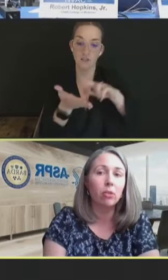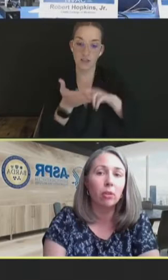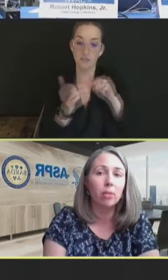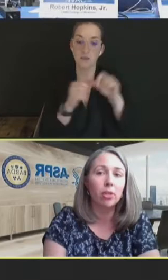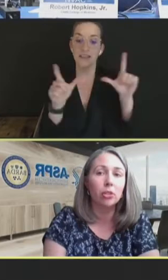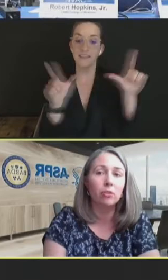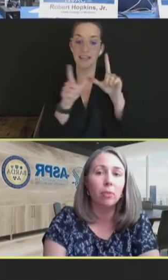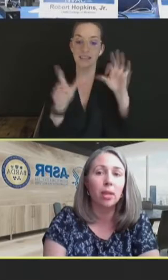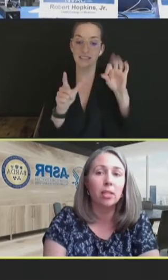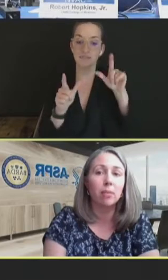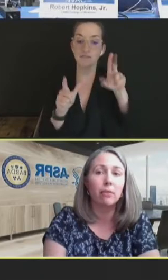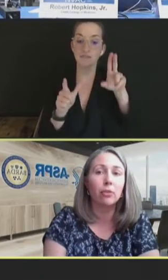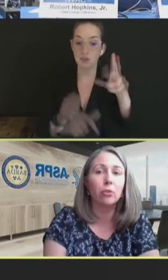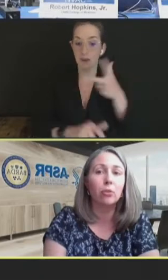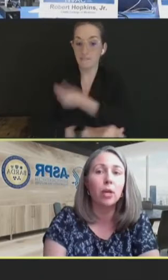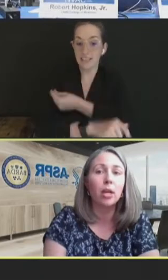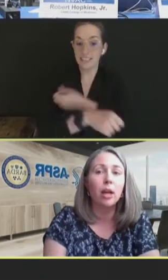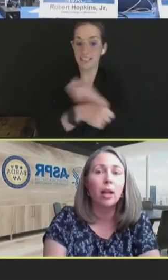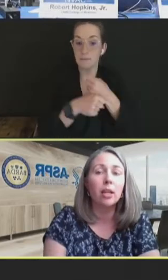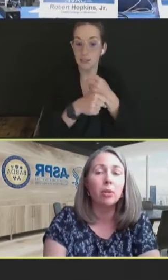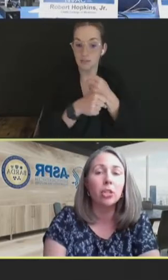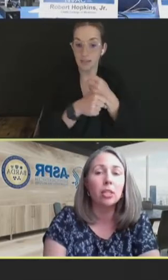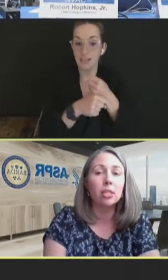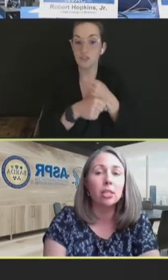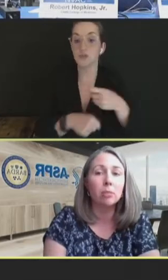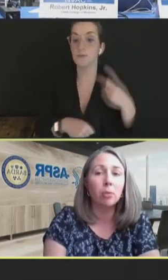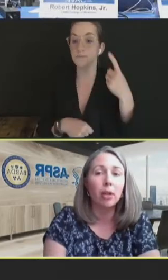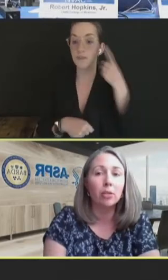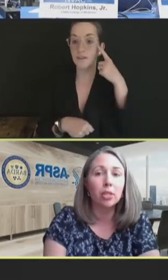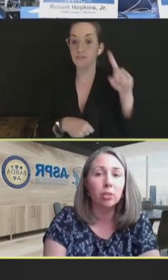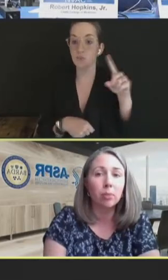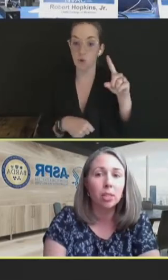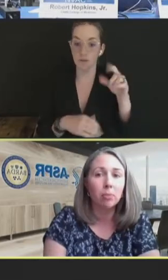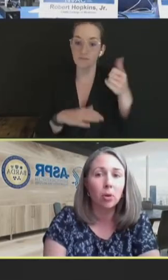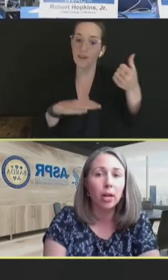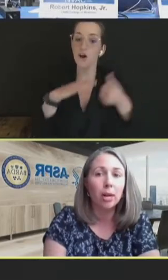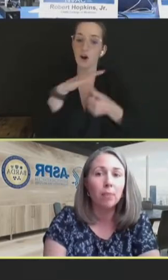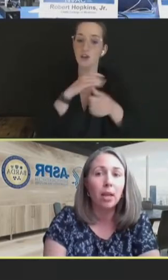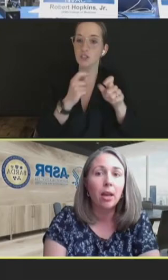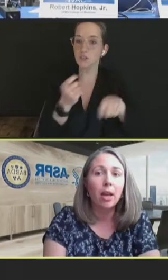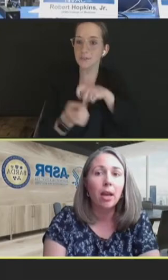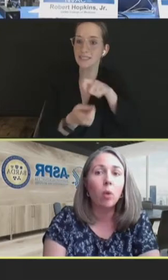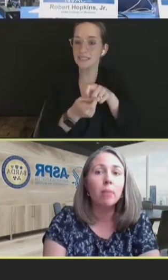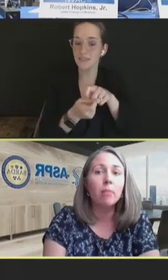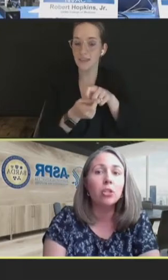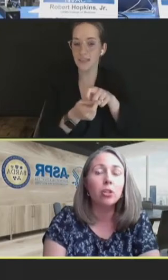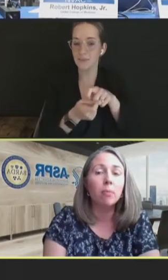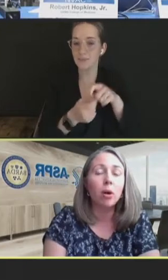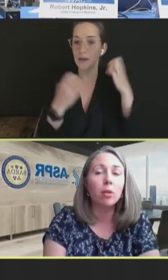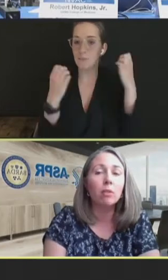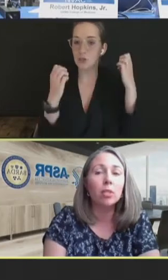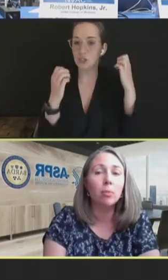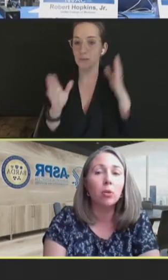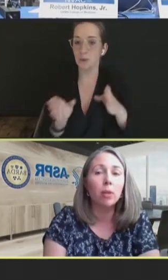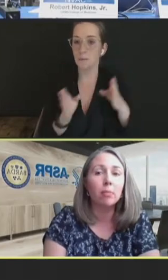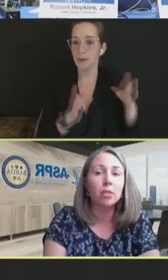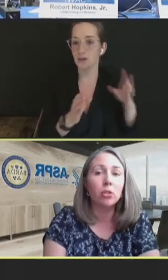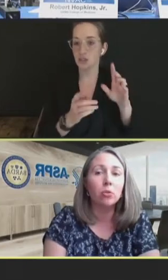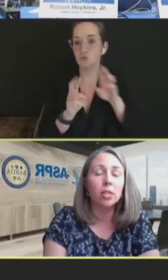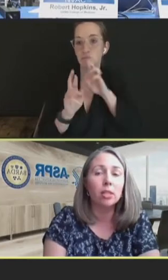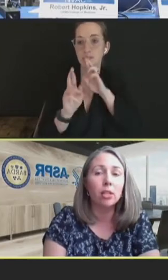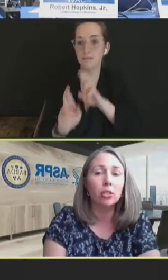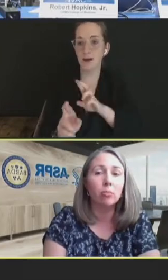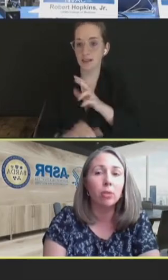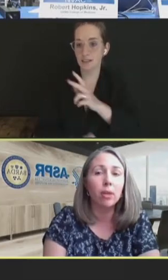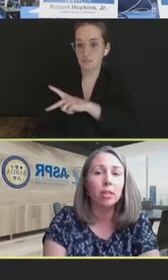medical countermeasures for pandemic flu and emerging diseases preparedness response program. And one major component of this program is the